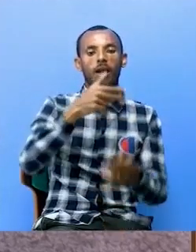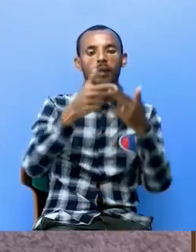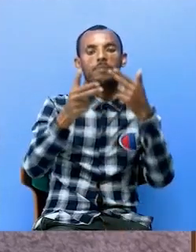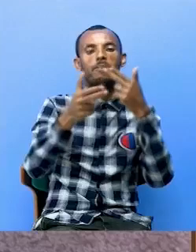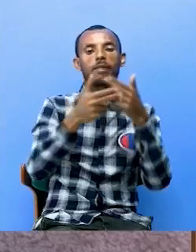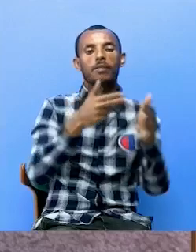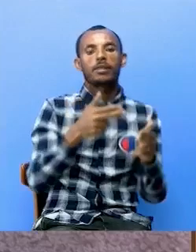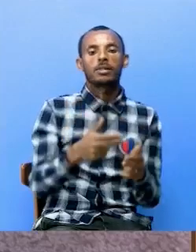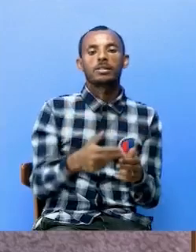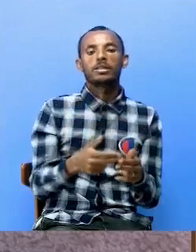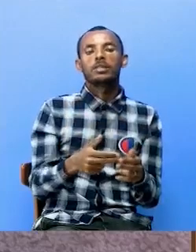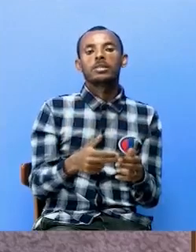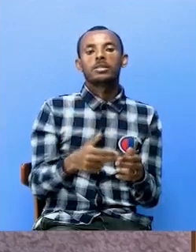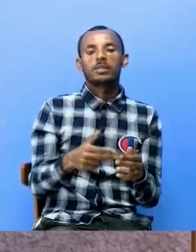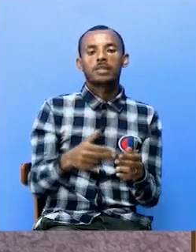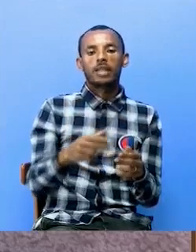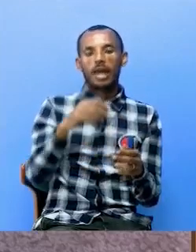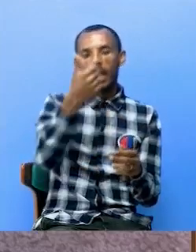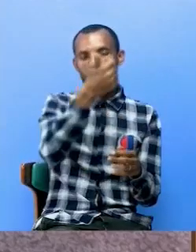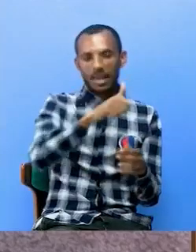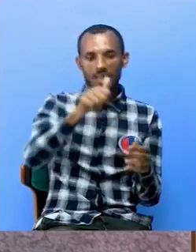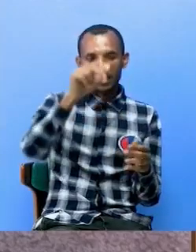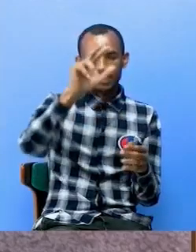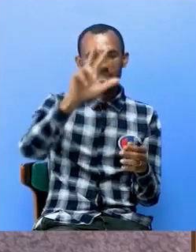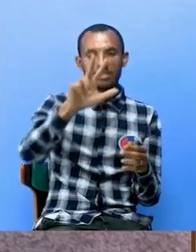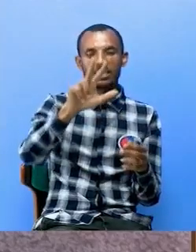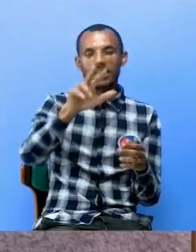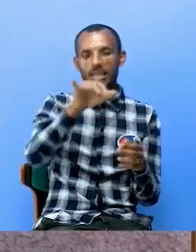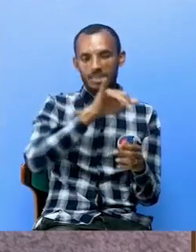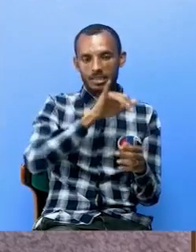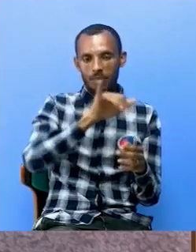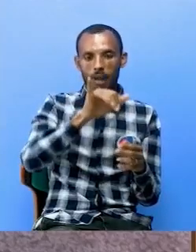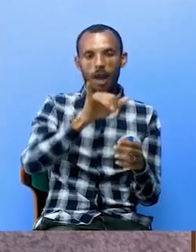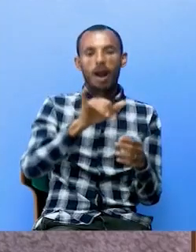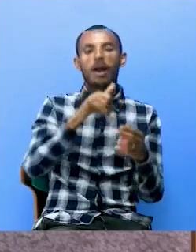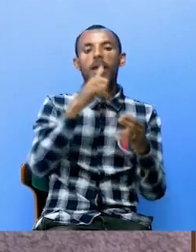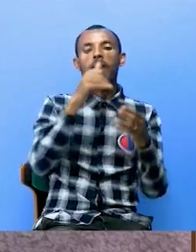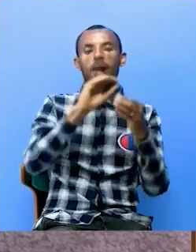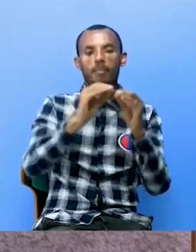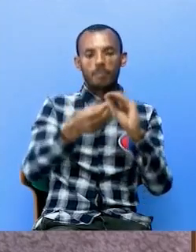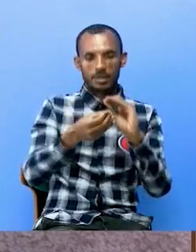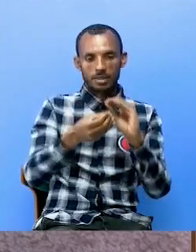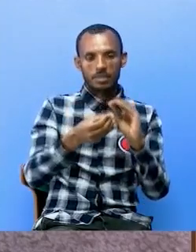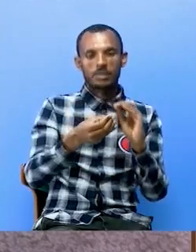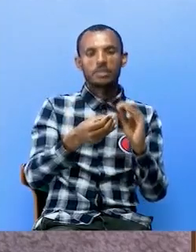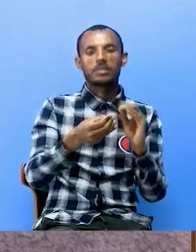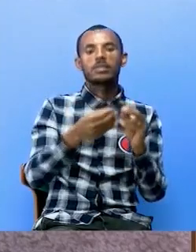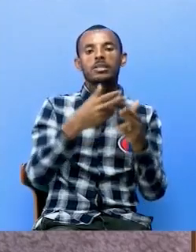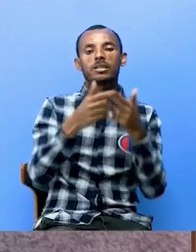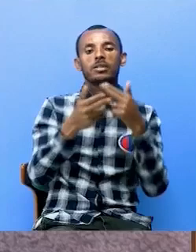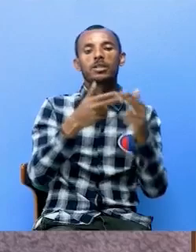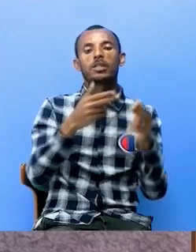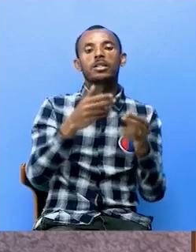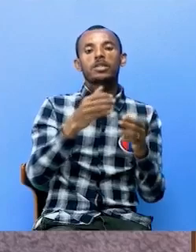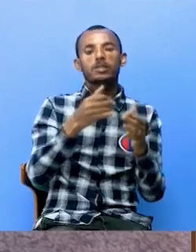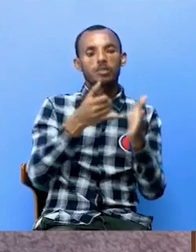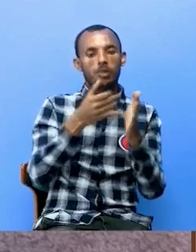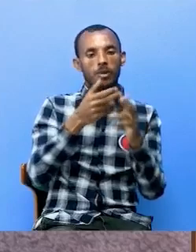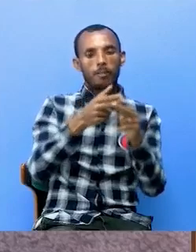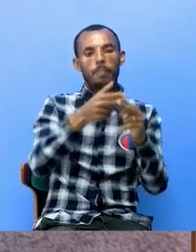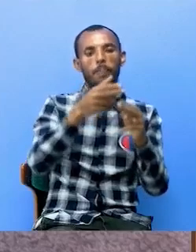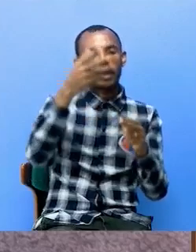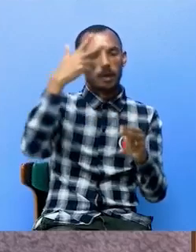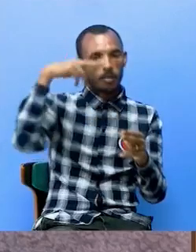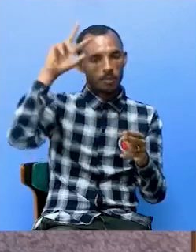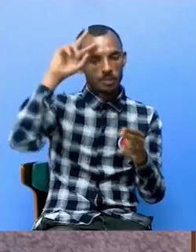okay? So the product of any 3 identical factors is called a cube, okay? So this